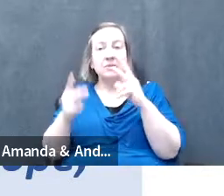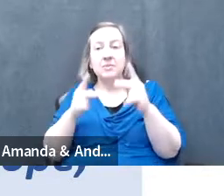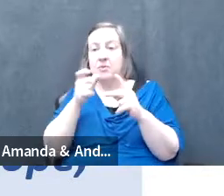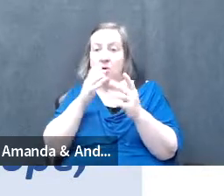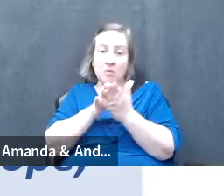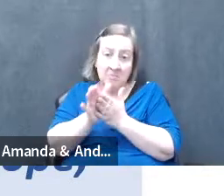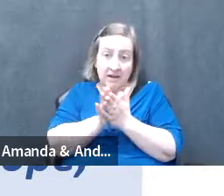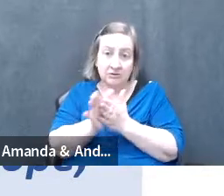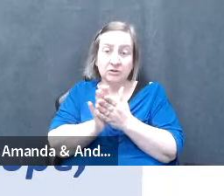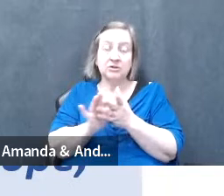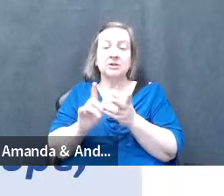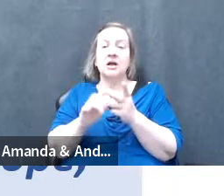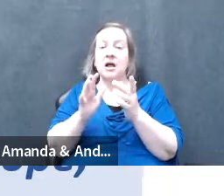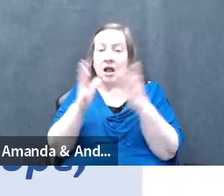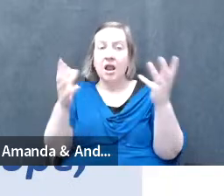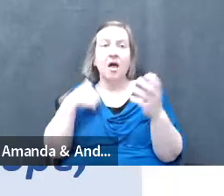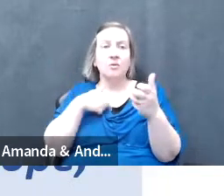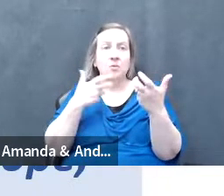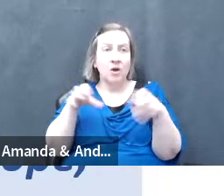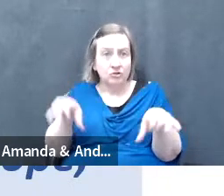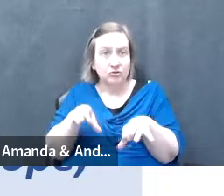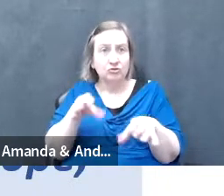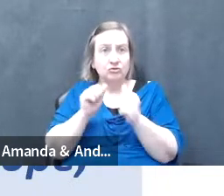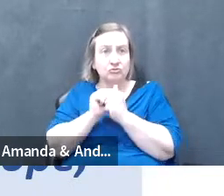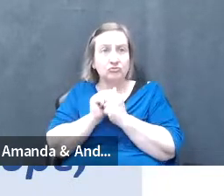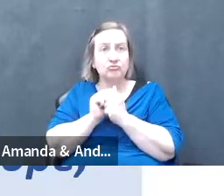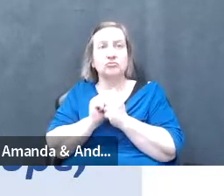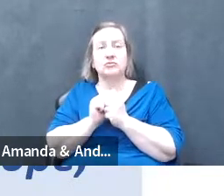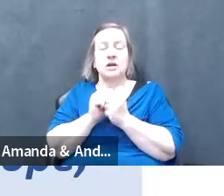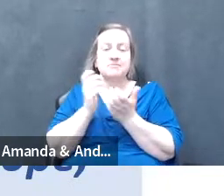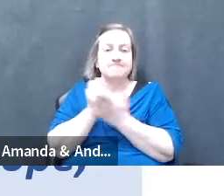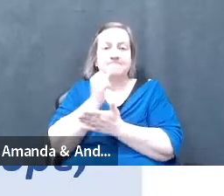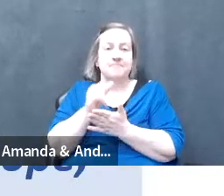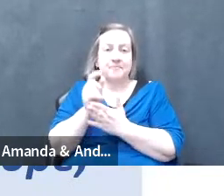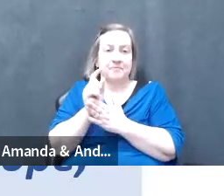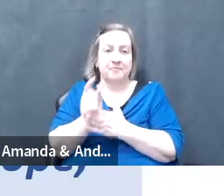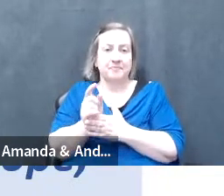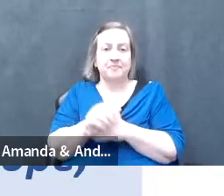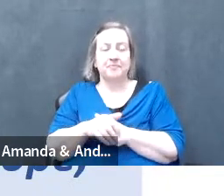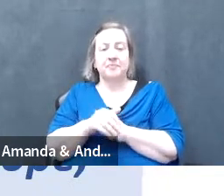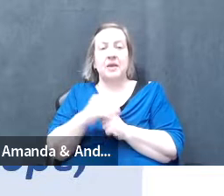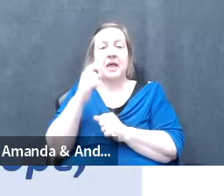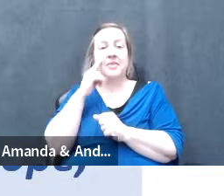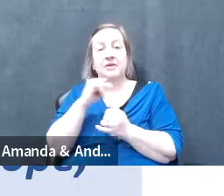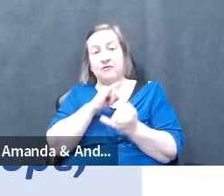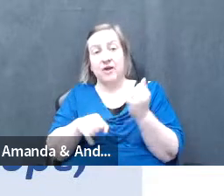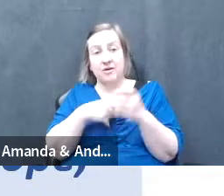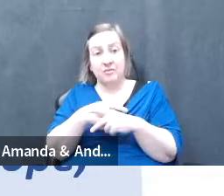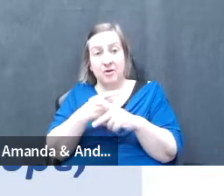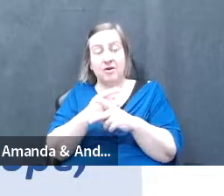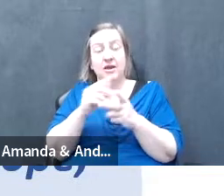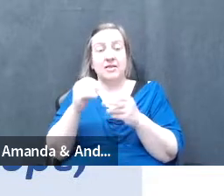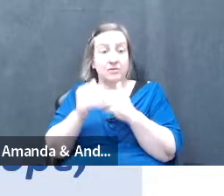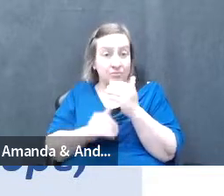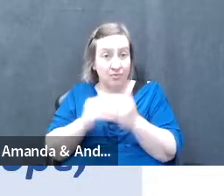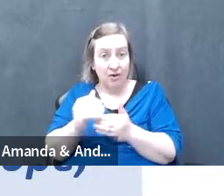passionate, so much we want to get done collectively and seize this moment. And I think this final product, but also the process to get